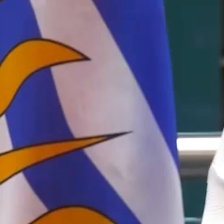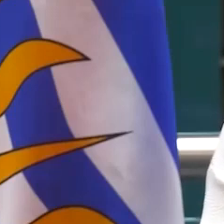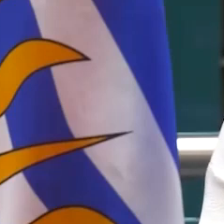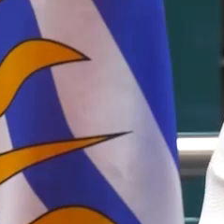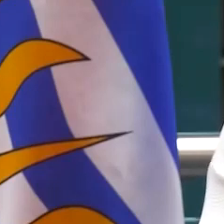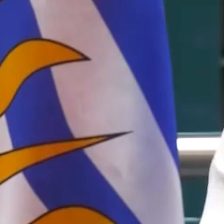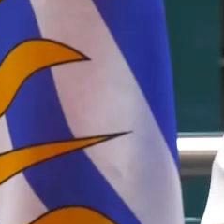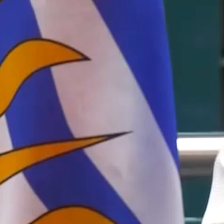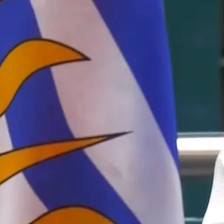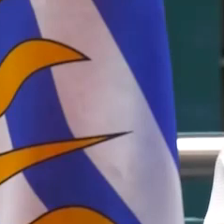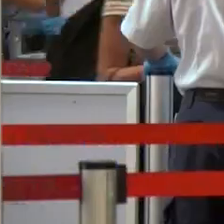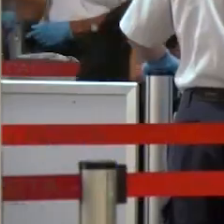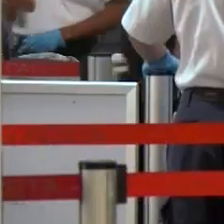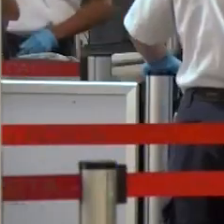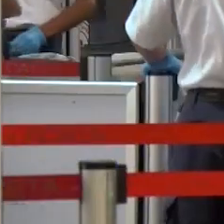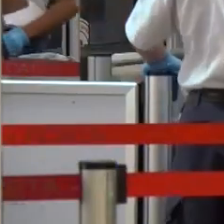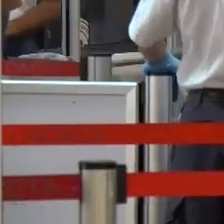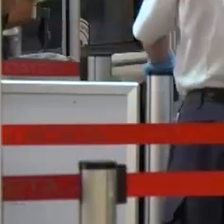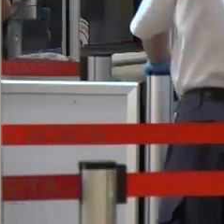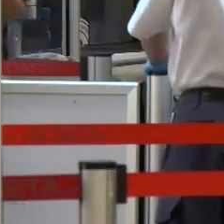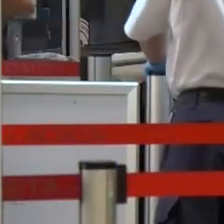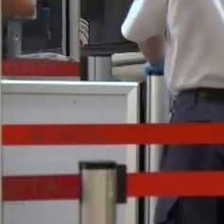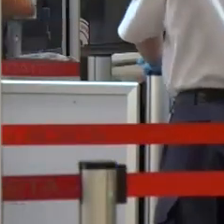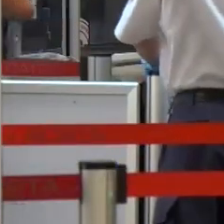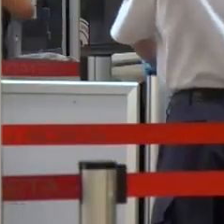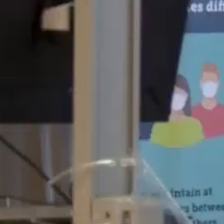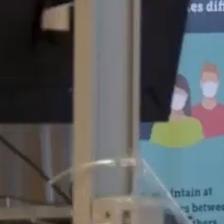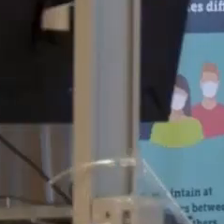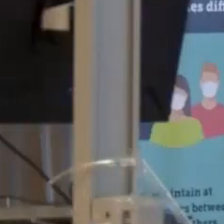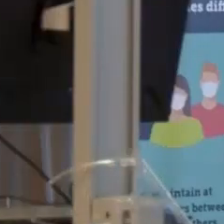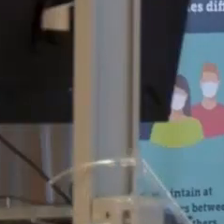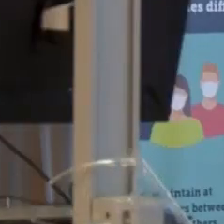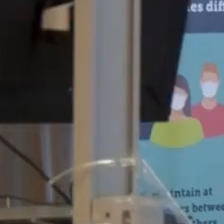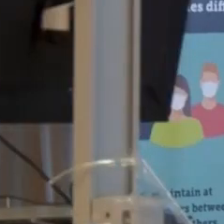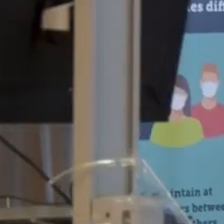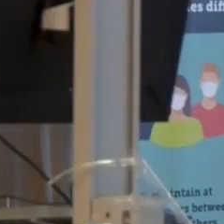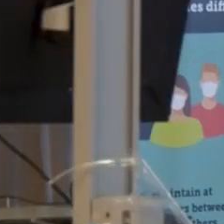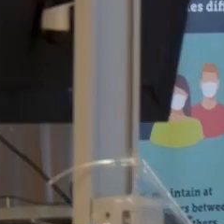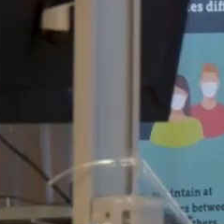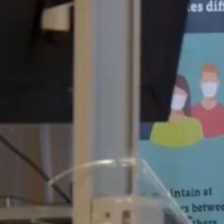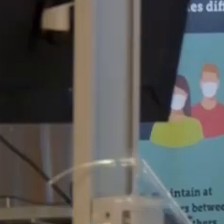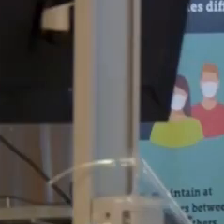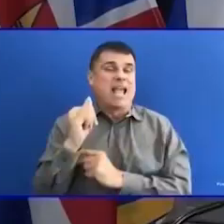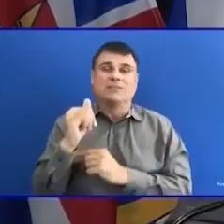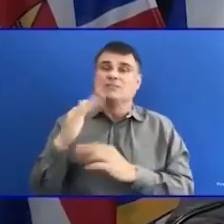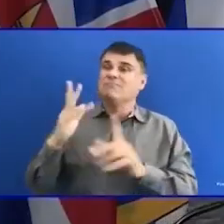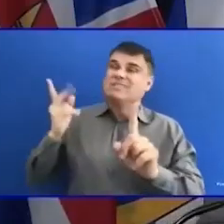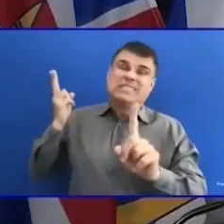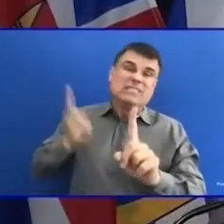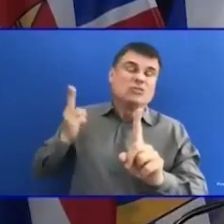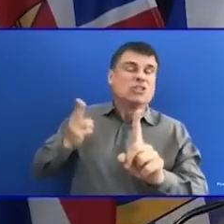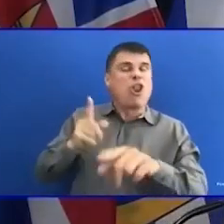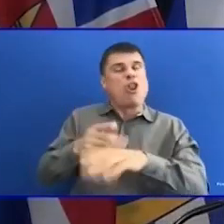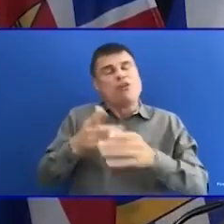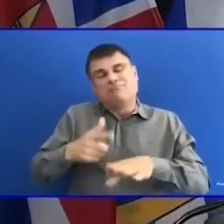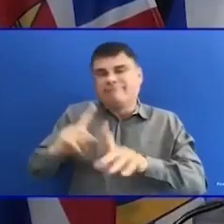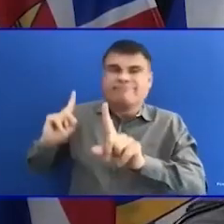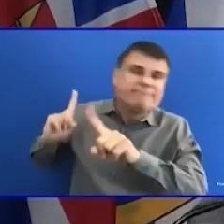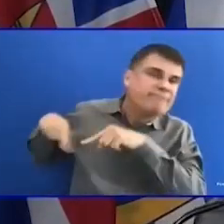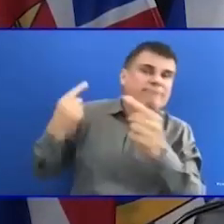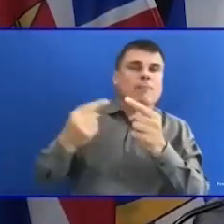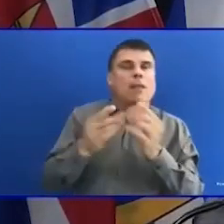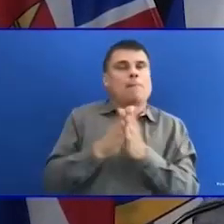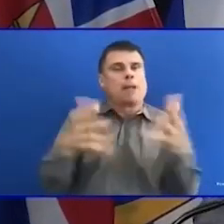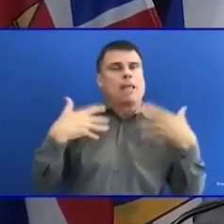critical points on the travel journey. The reminder comes as BC's plans for step three are ready for takeoff. That means we can go and cheer for